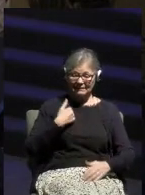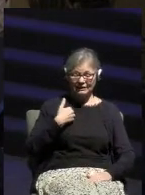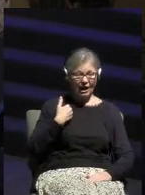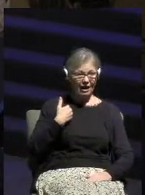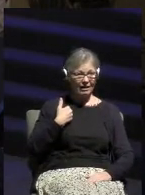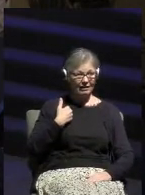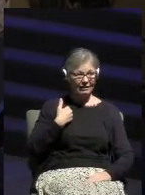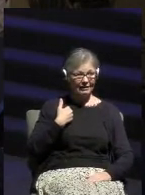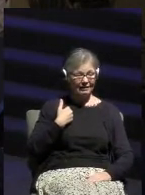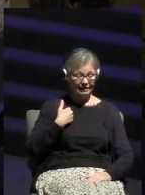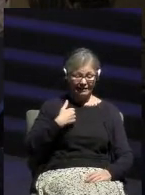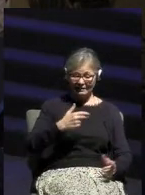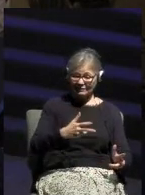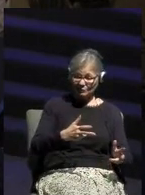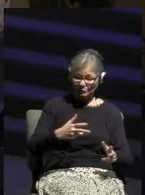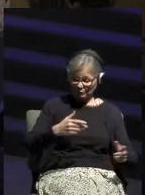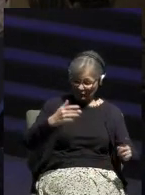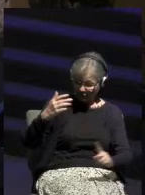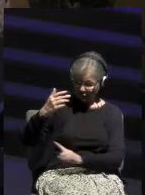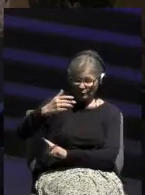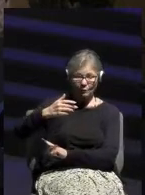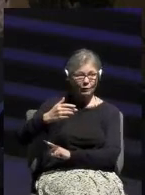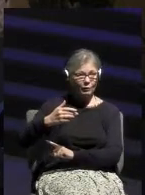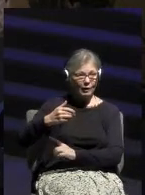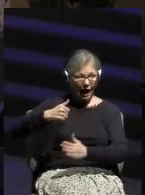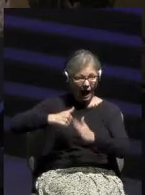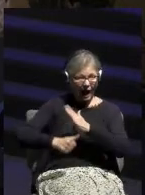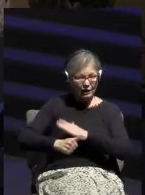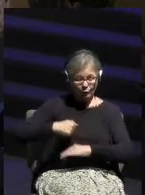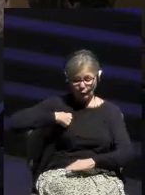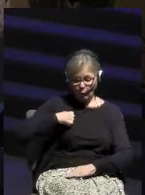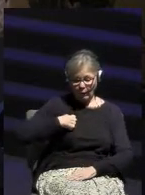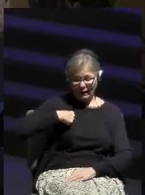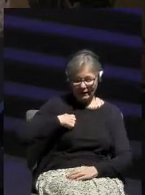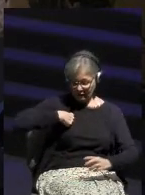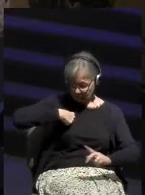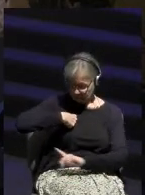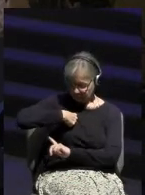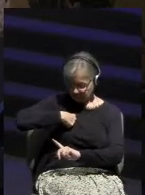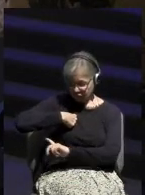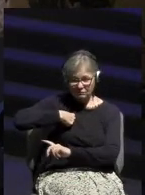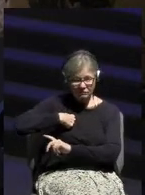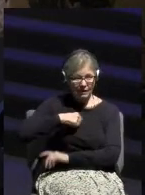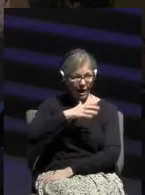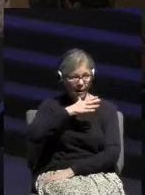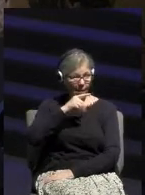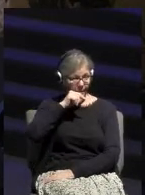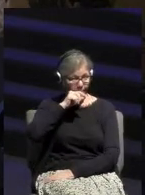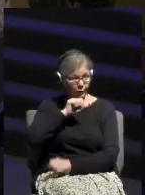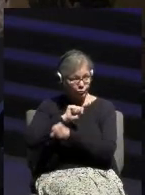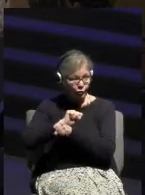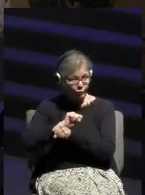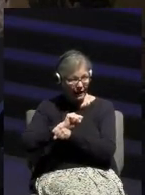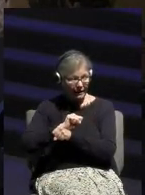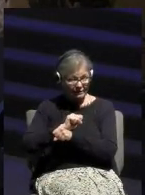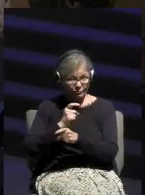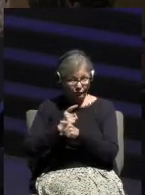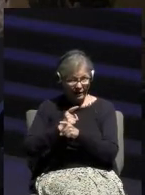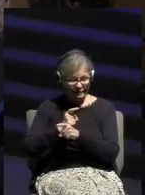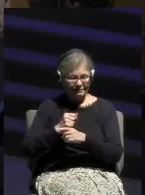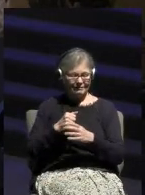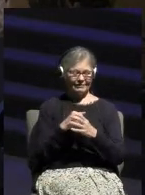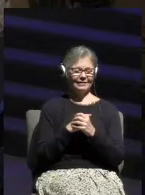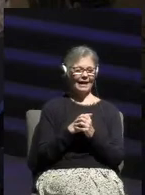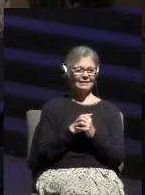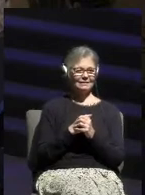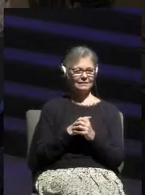coming up underneath those wings and finding protection and care. Is anybody with me? Come on now. Amen. We